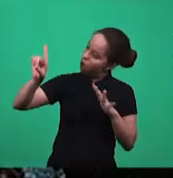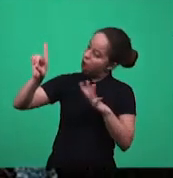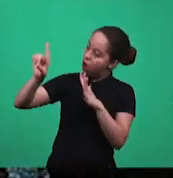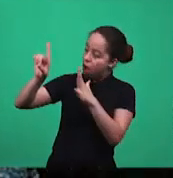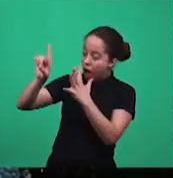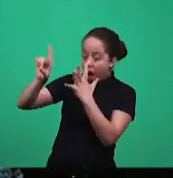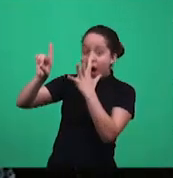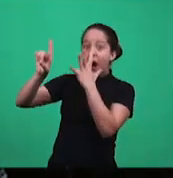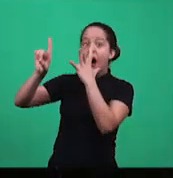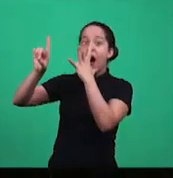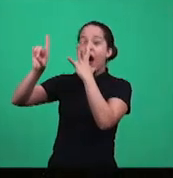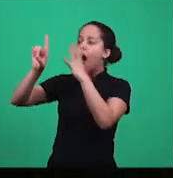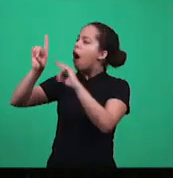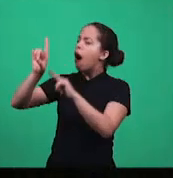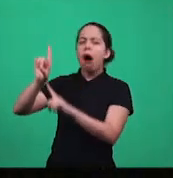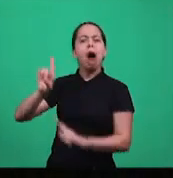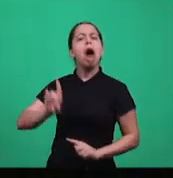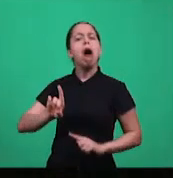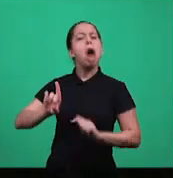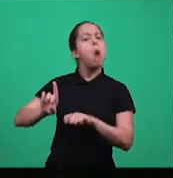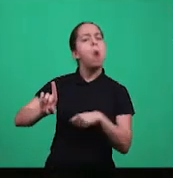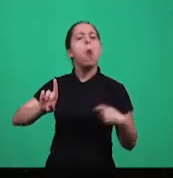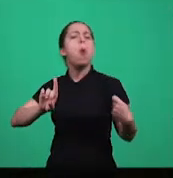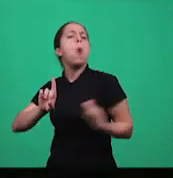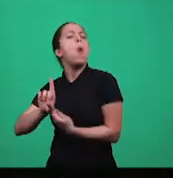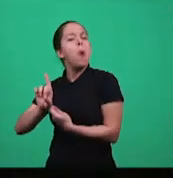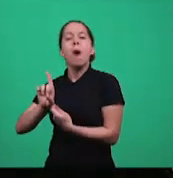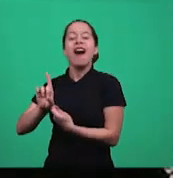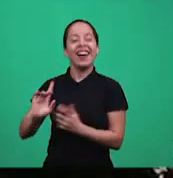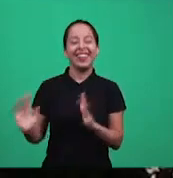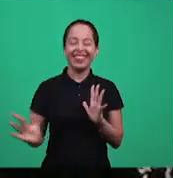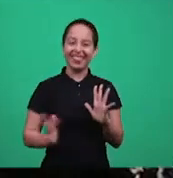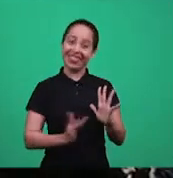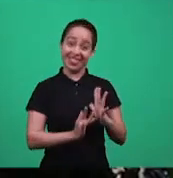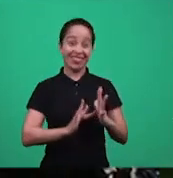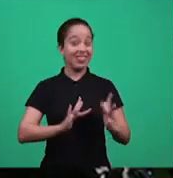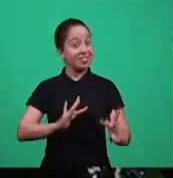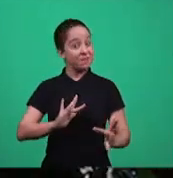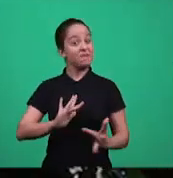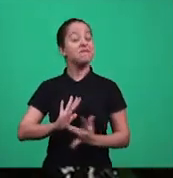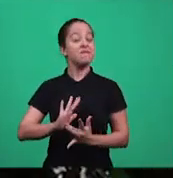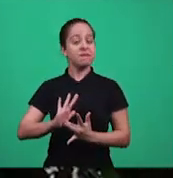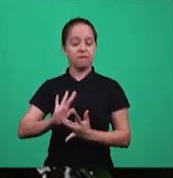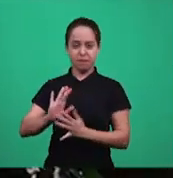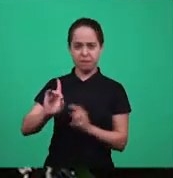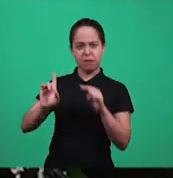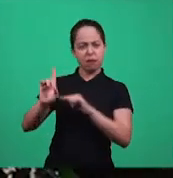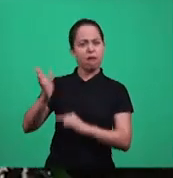We shall see Jesus the King